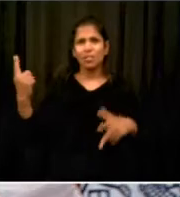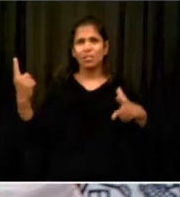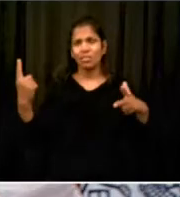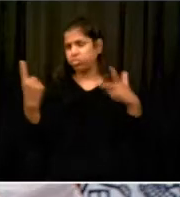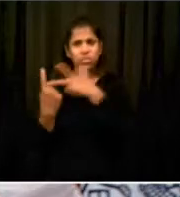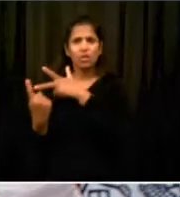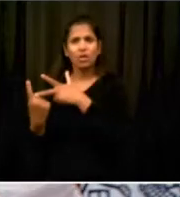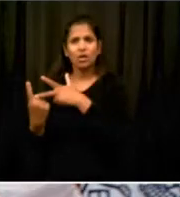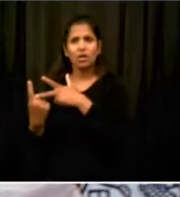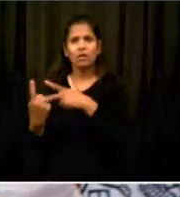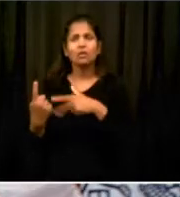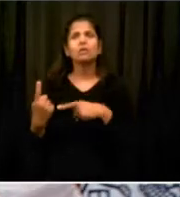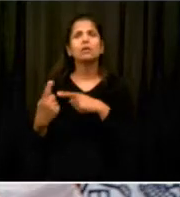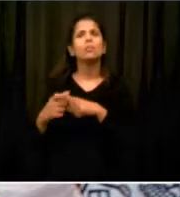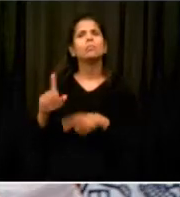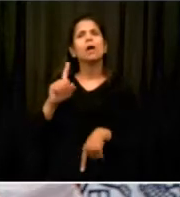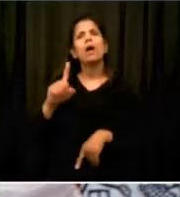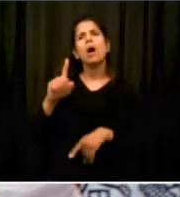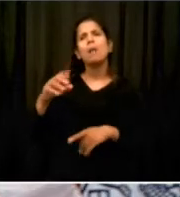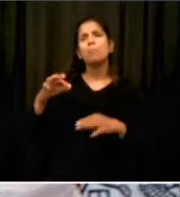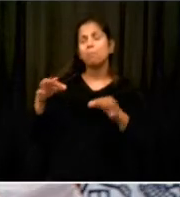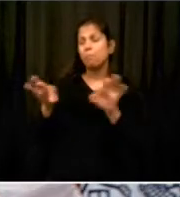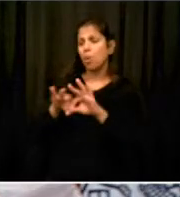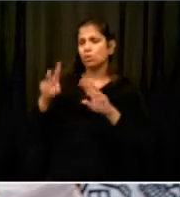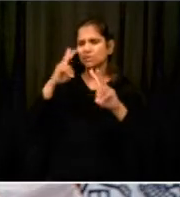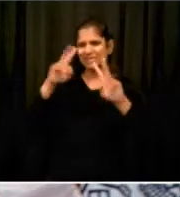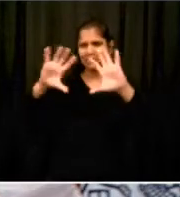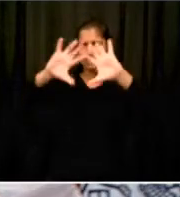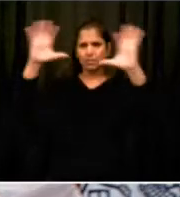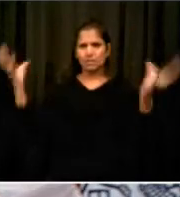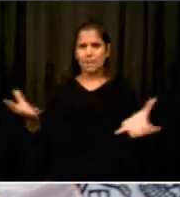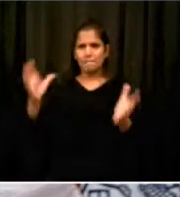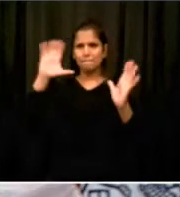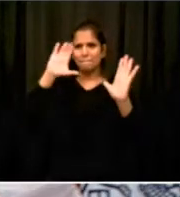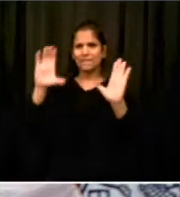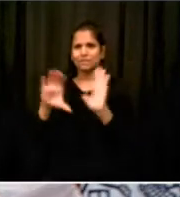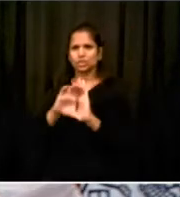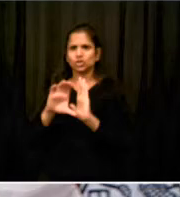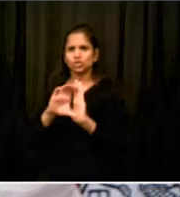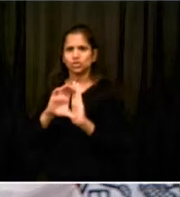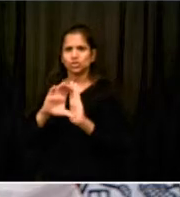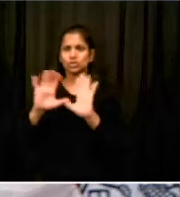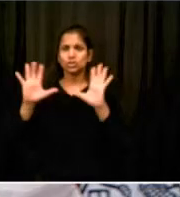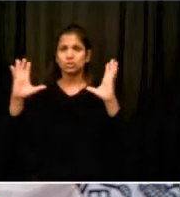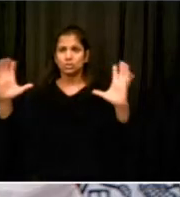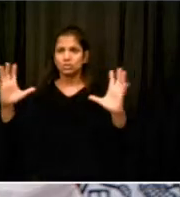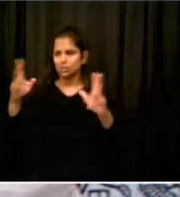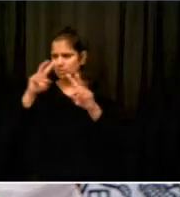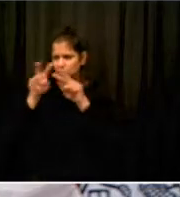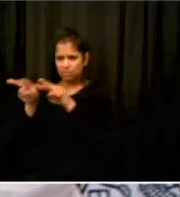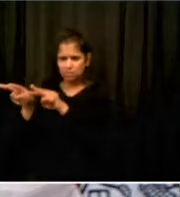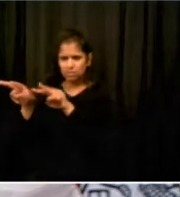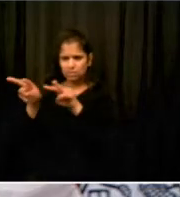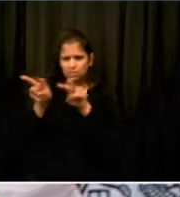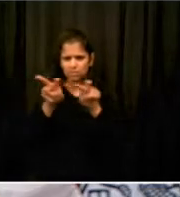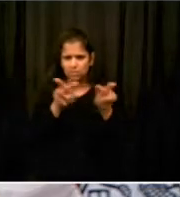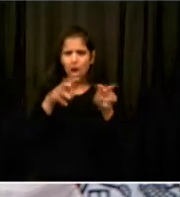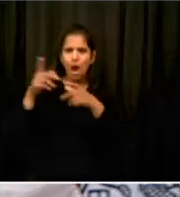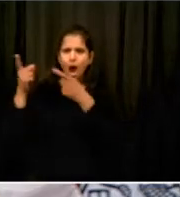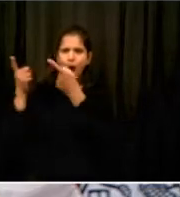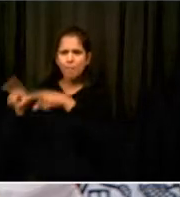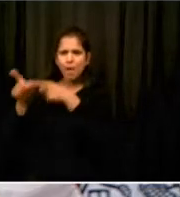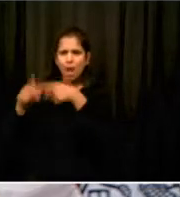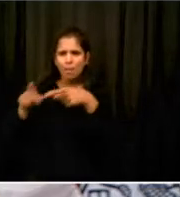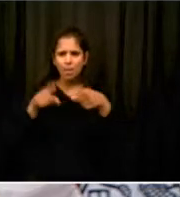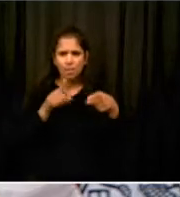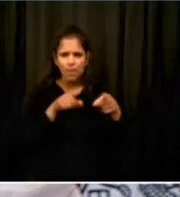every single day out in the neighborhoods of this city. So I understand there's a focus on videos, and I don't think that's unfair, and there's